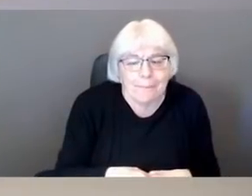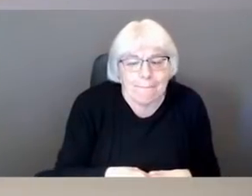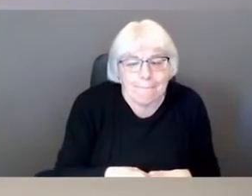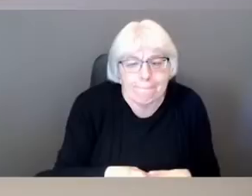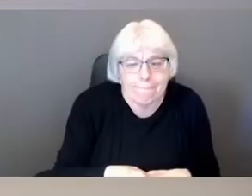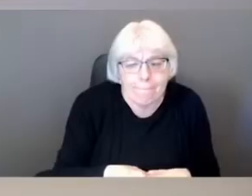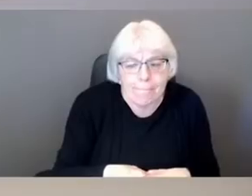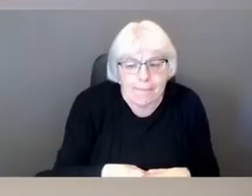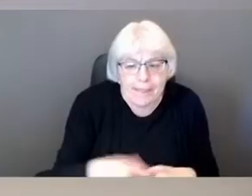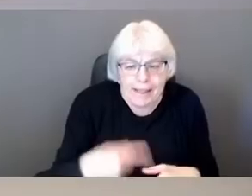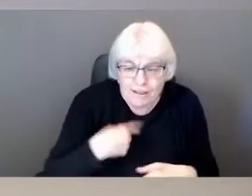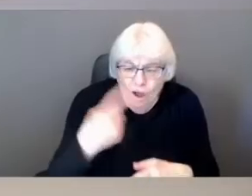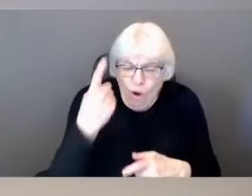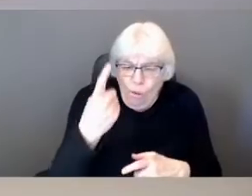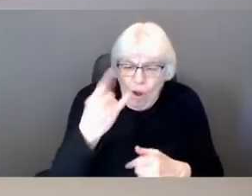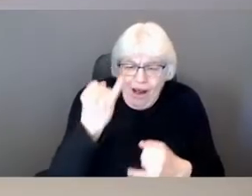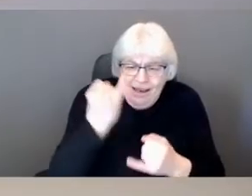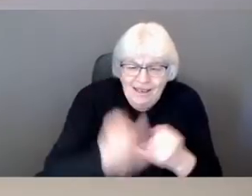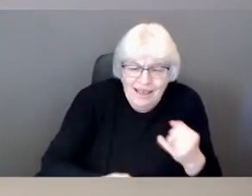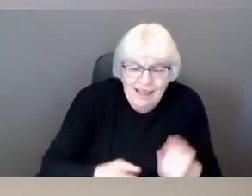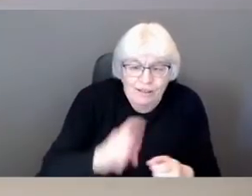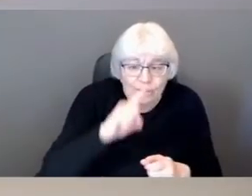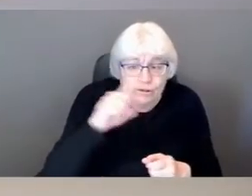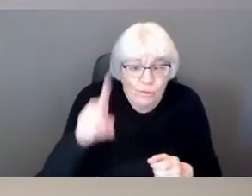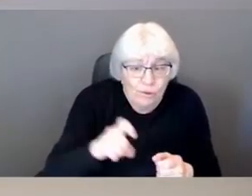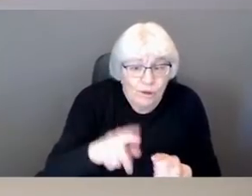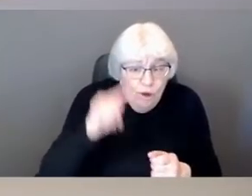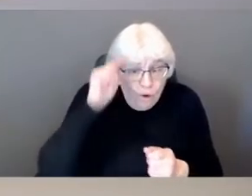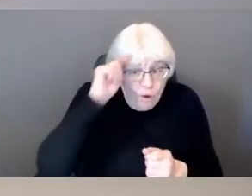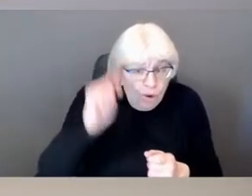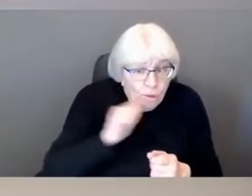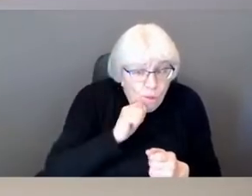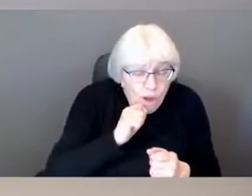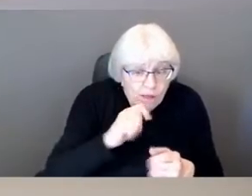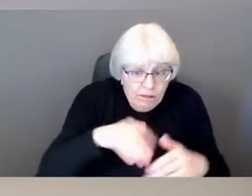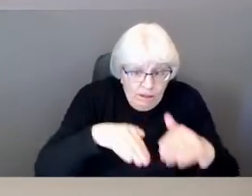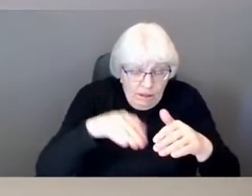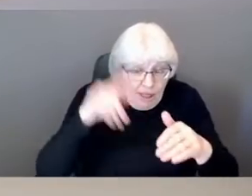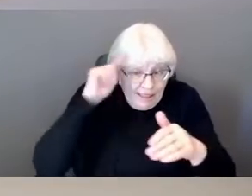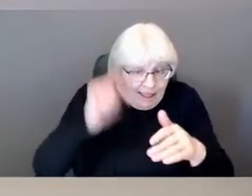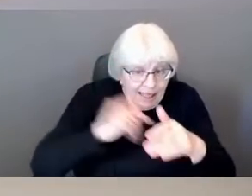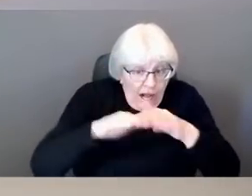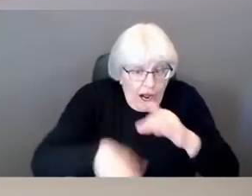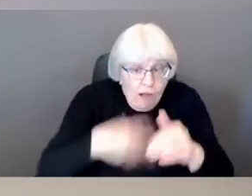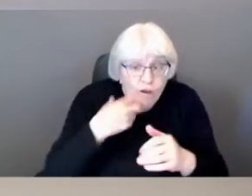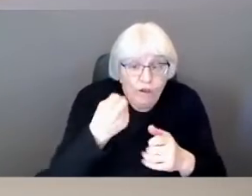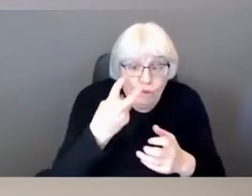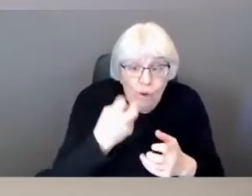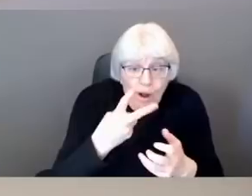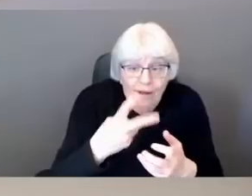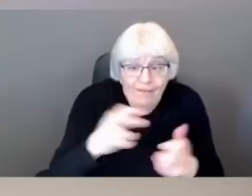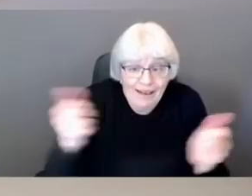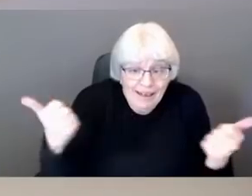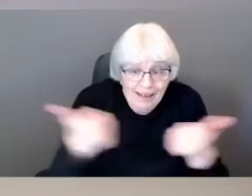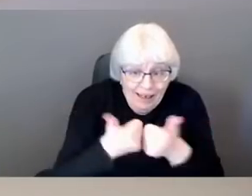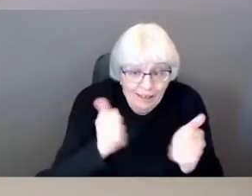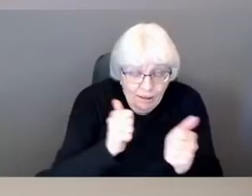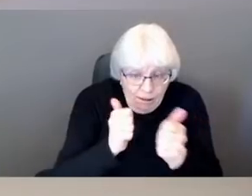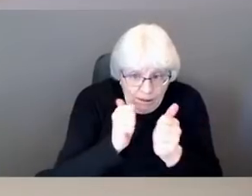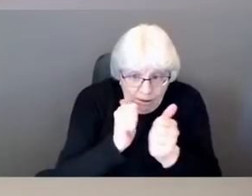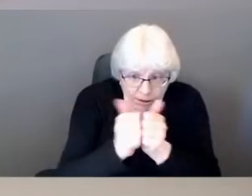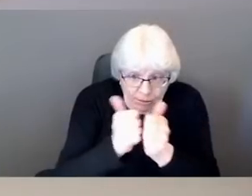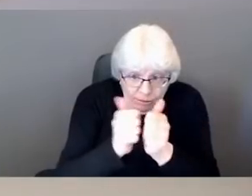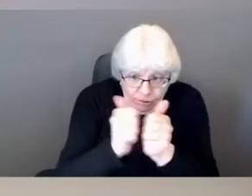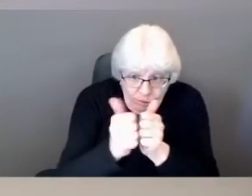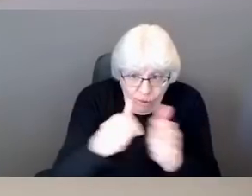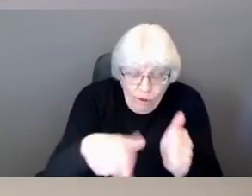who played against Eastern Kings teams, should they be tested as well? At this point, any teams